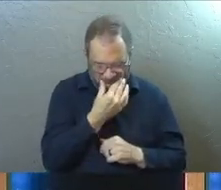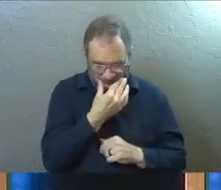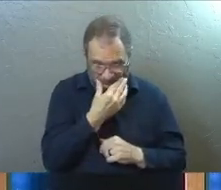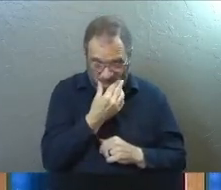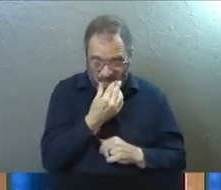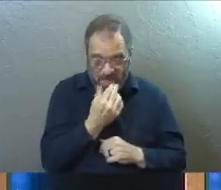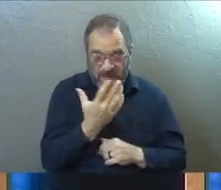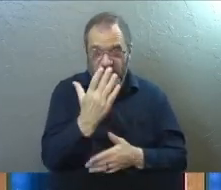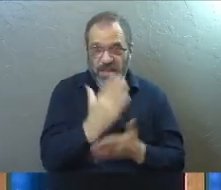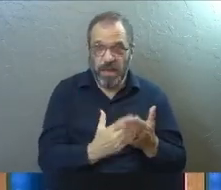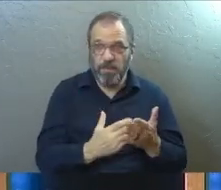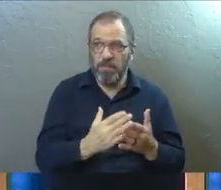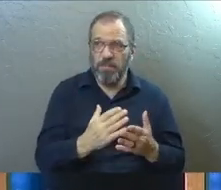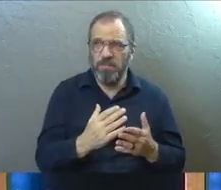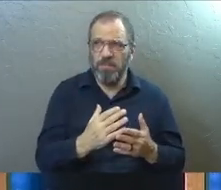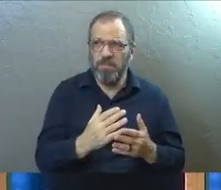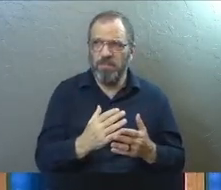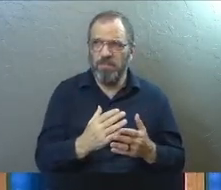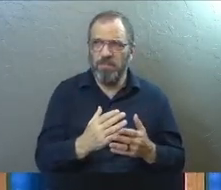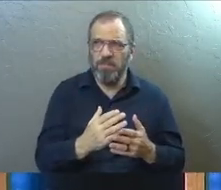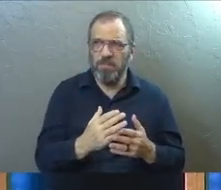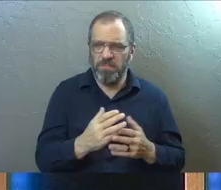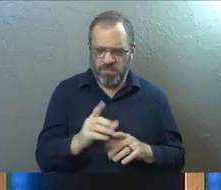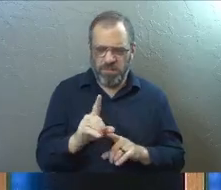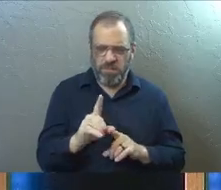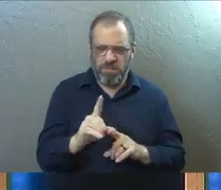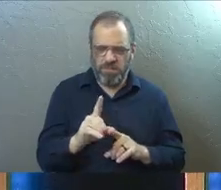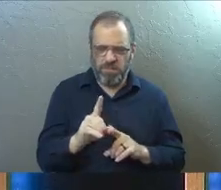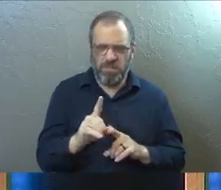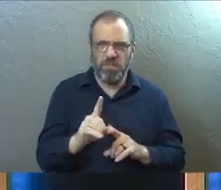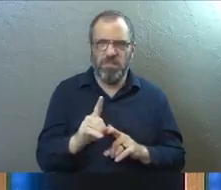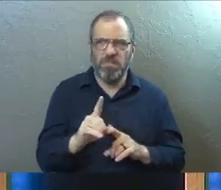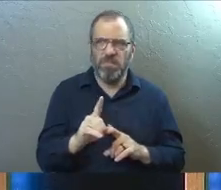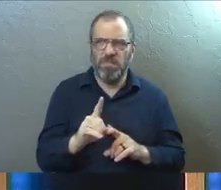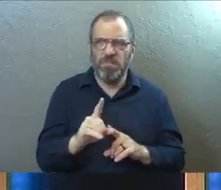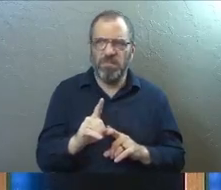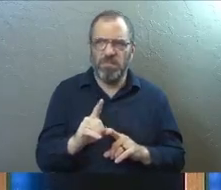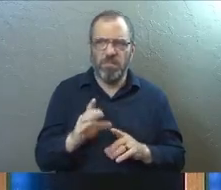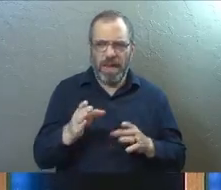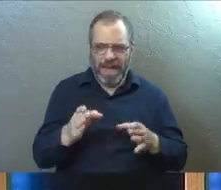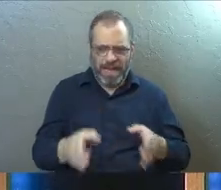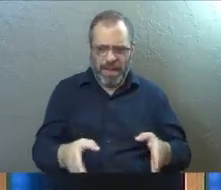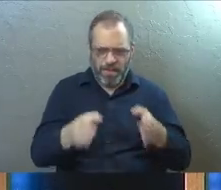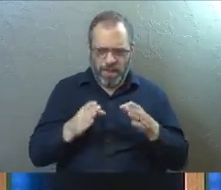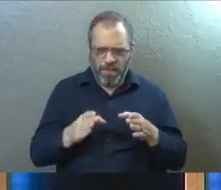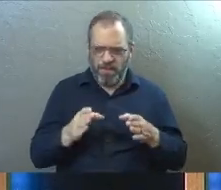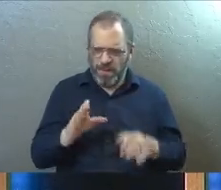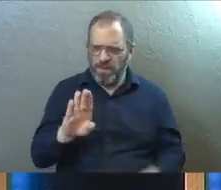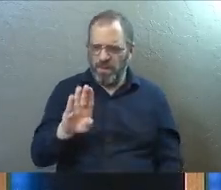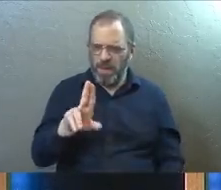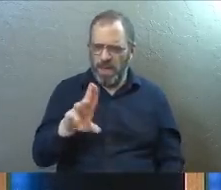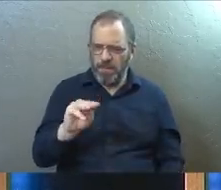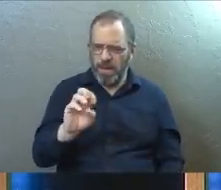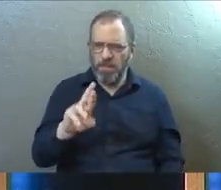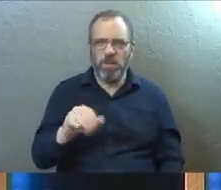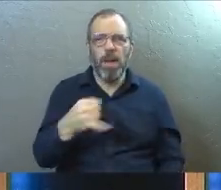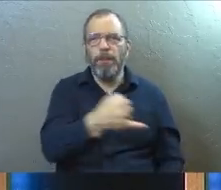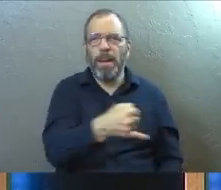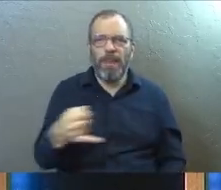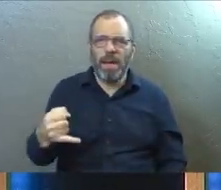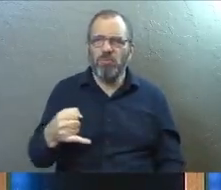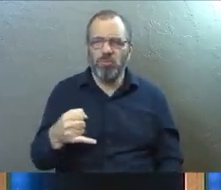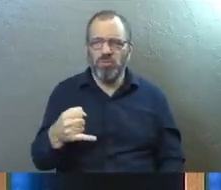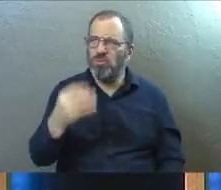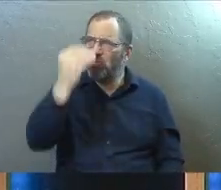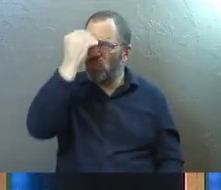For some of us, we don't know where to start, right? We're like, what do I do, though? How do I figure out what my bumpers are? And that's what I think the step is for all of us. As we move forward into